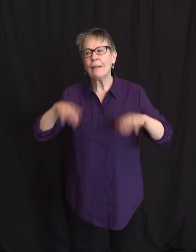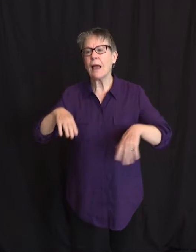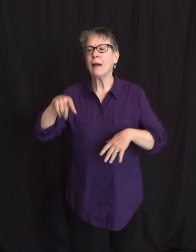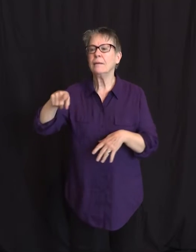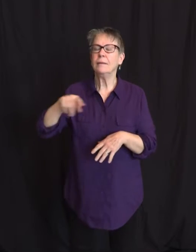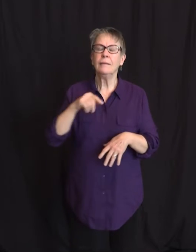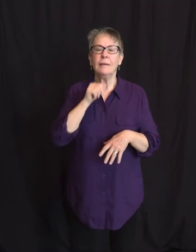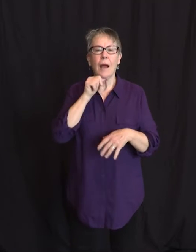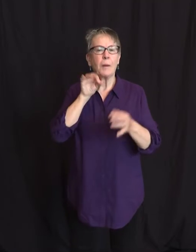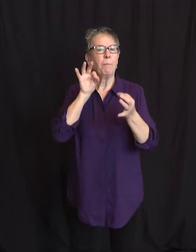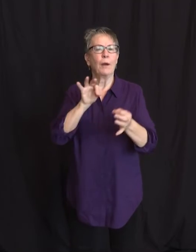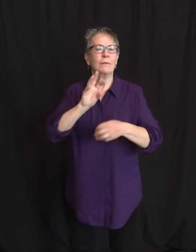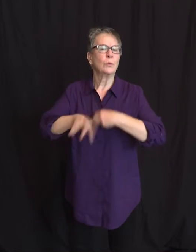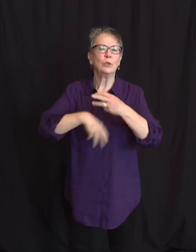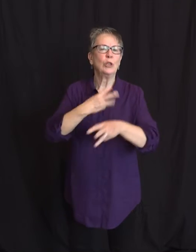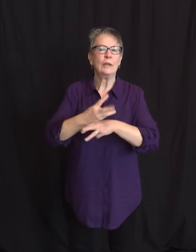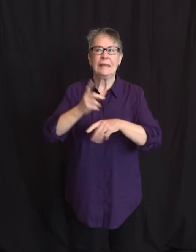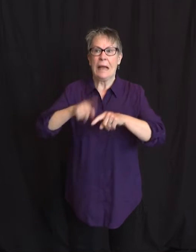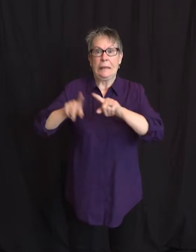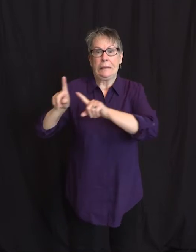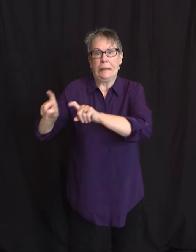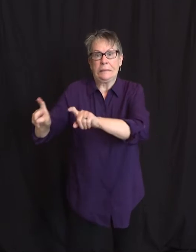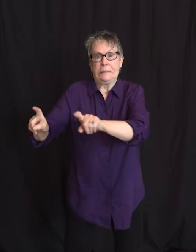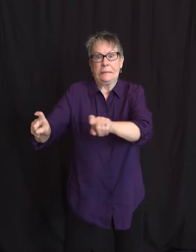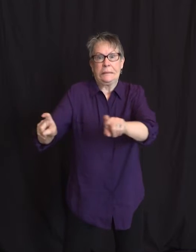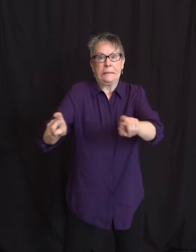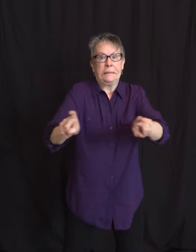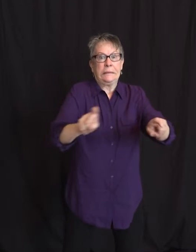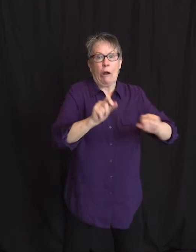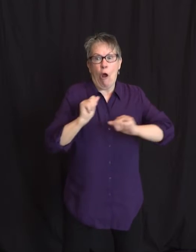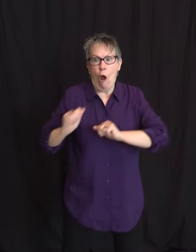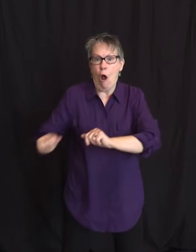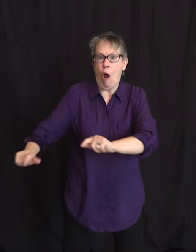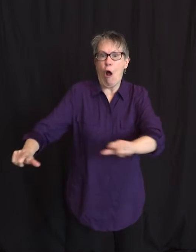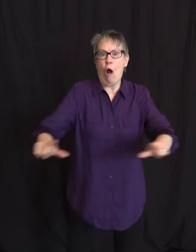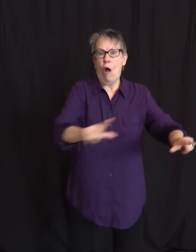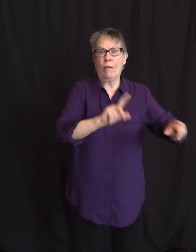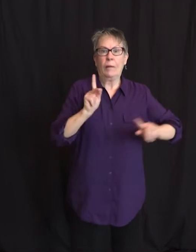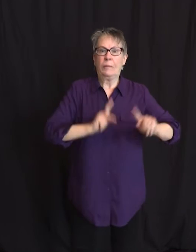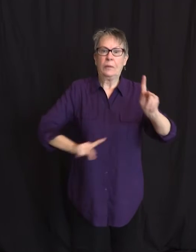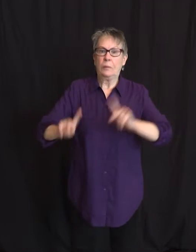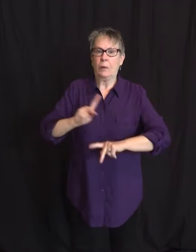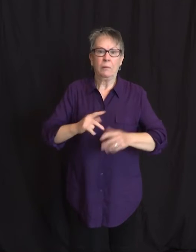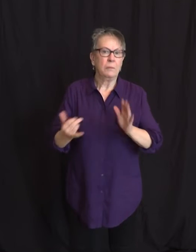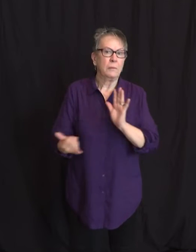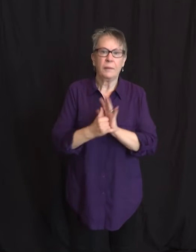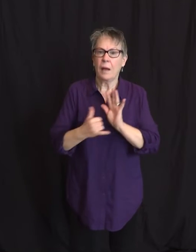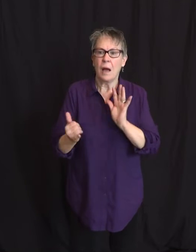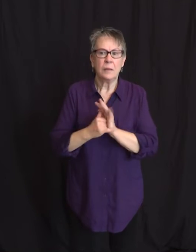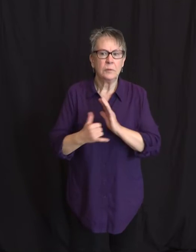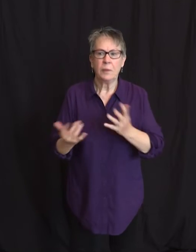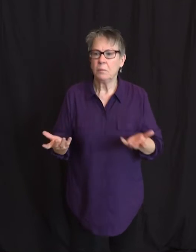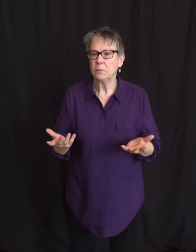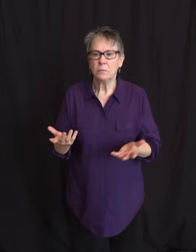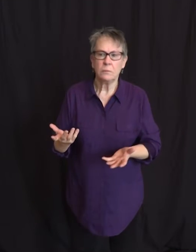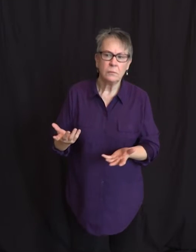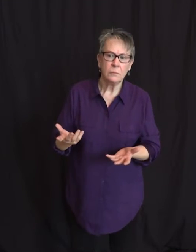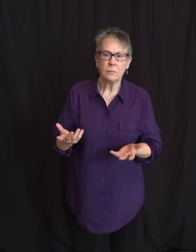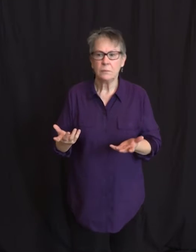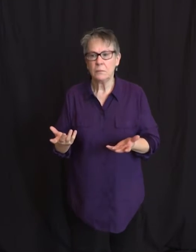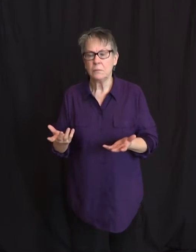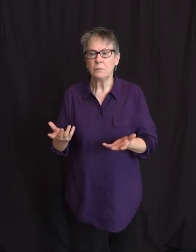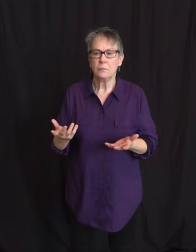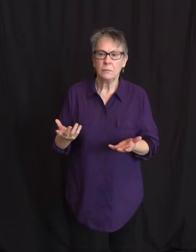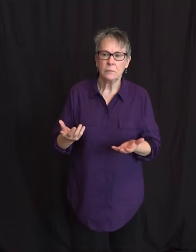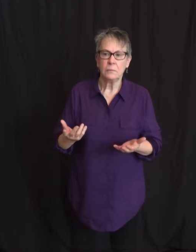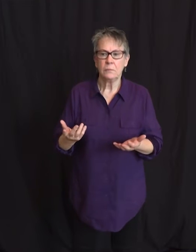to 9,000 tests, and now I'd say we're probably about 2,000 tests or so more over that every day on average. So we're probably in the